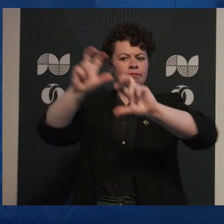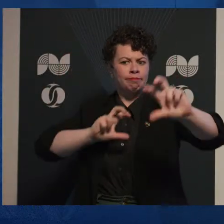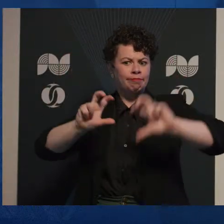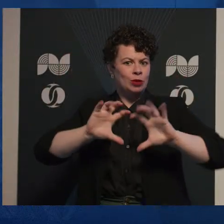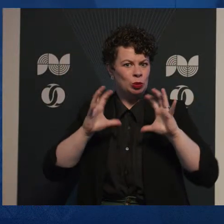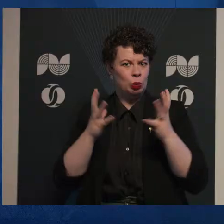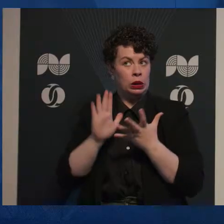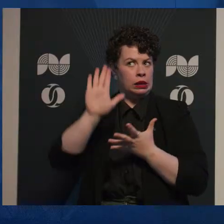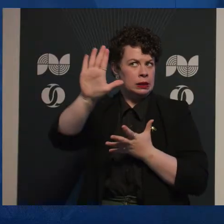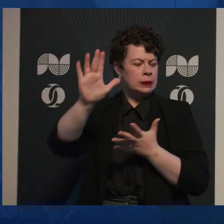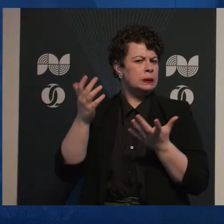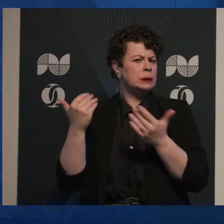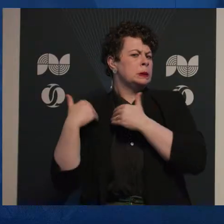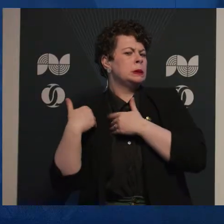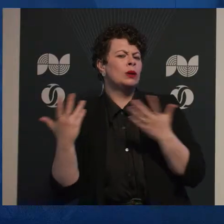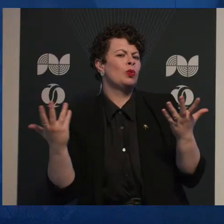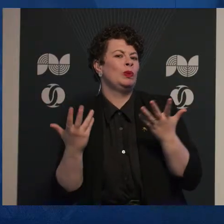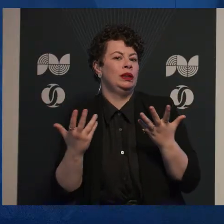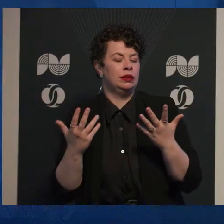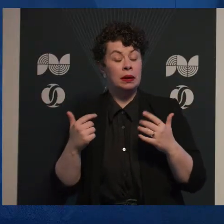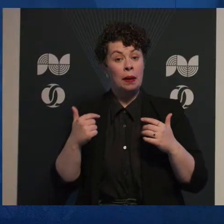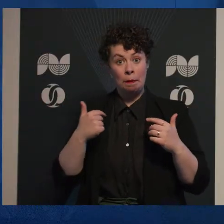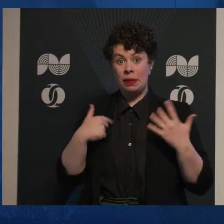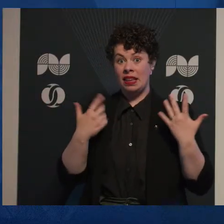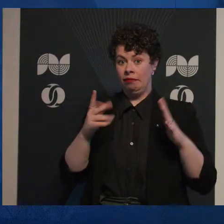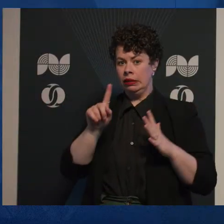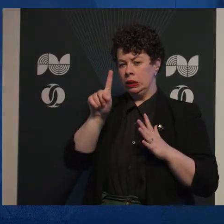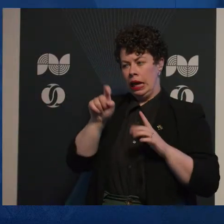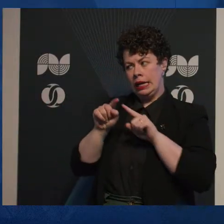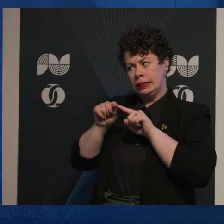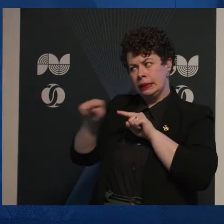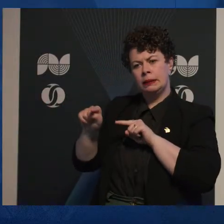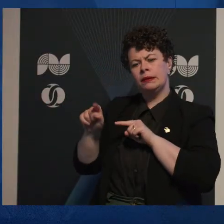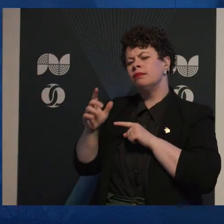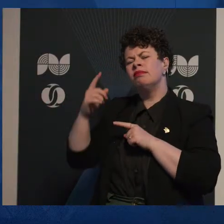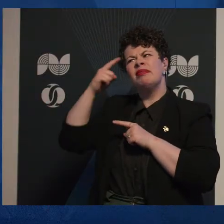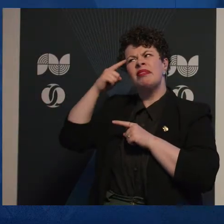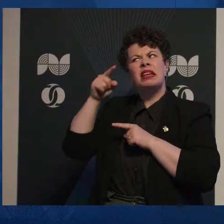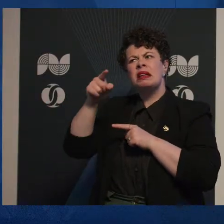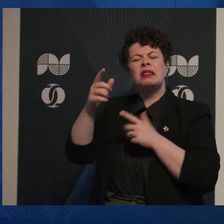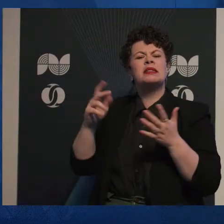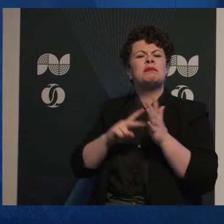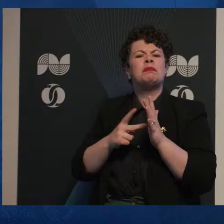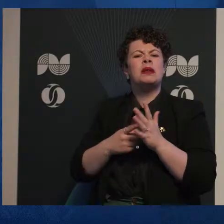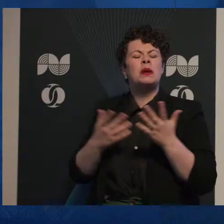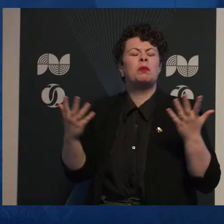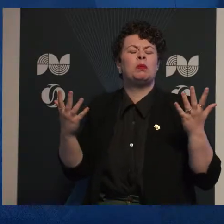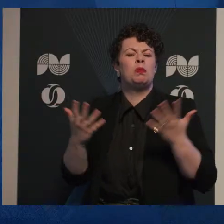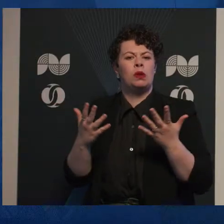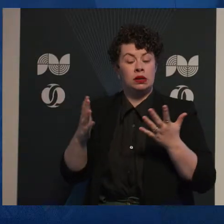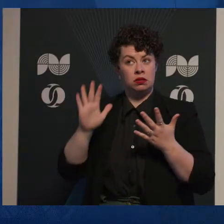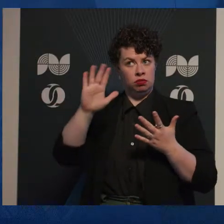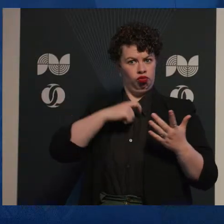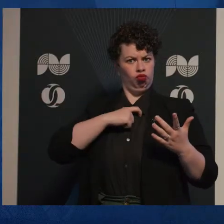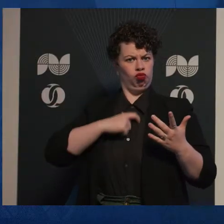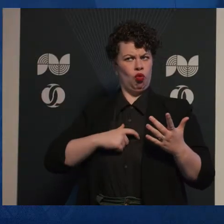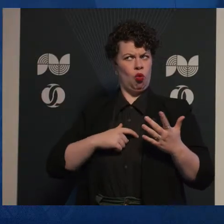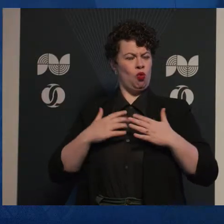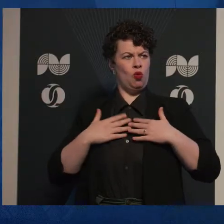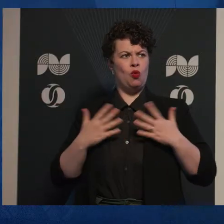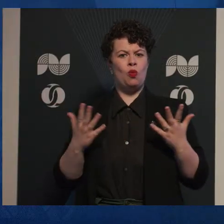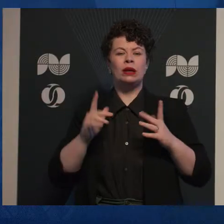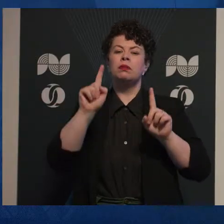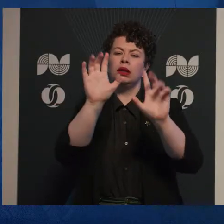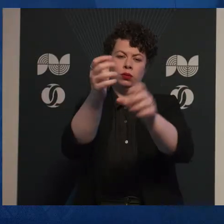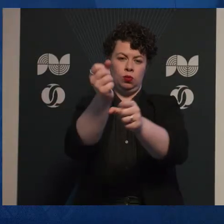what they think are the important aspects of that change and what that means for the role of the international financial institutions. I just want to set the scene a